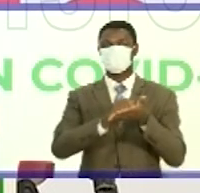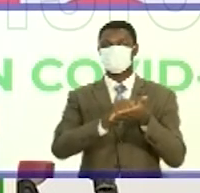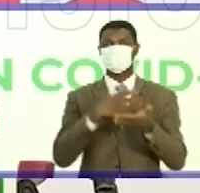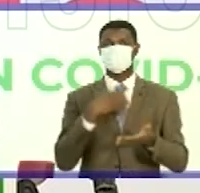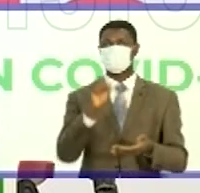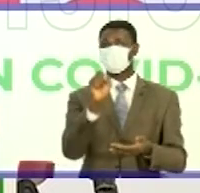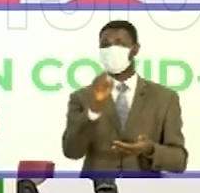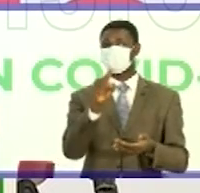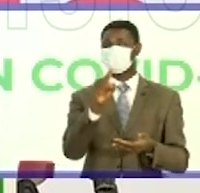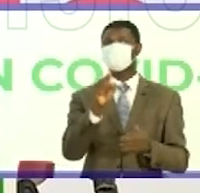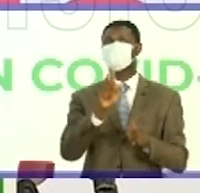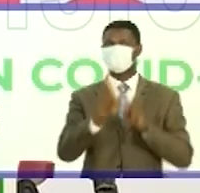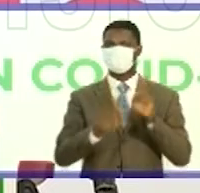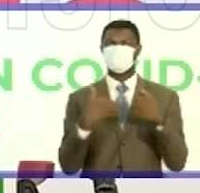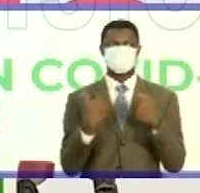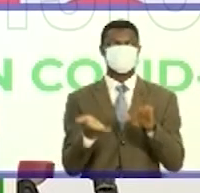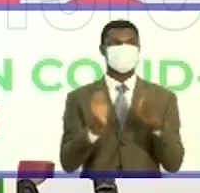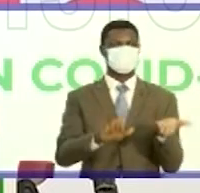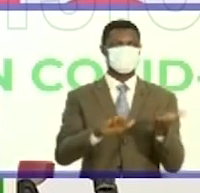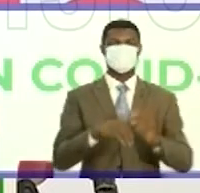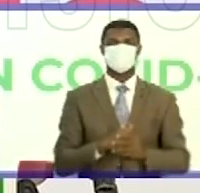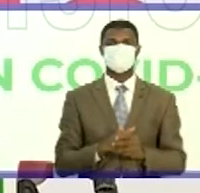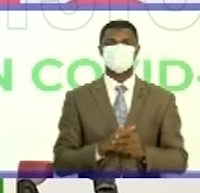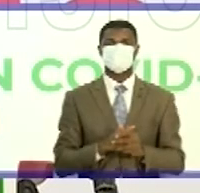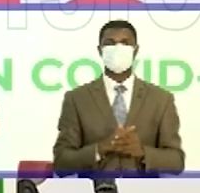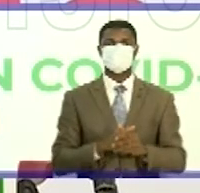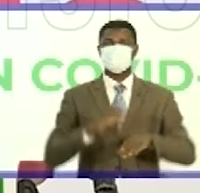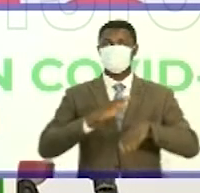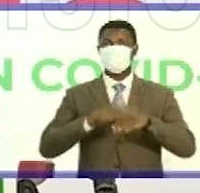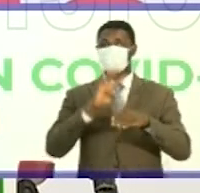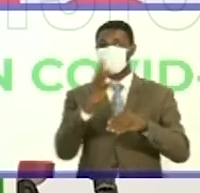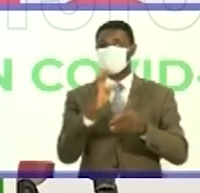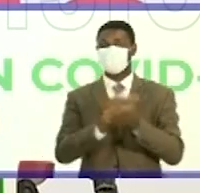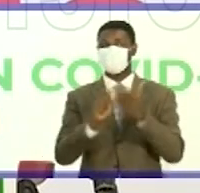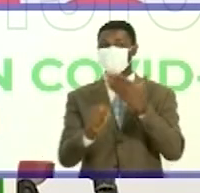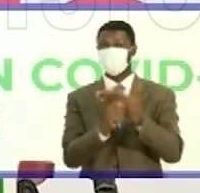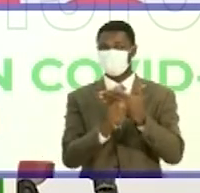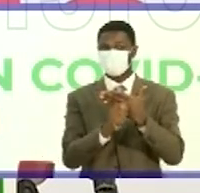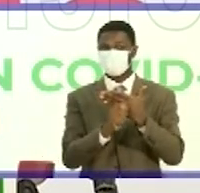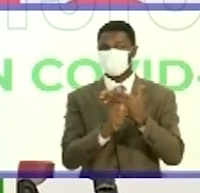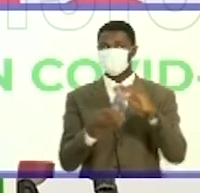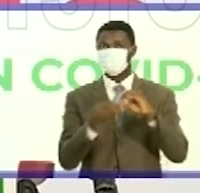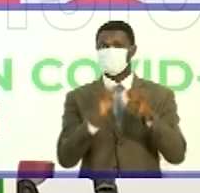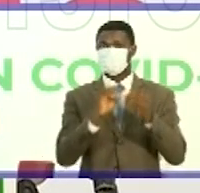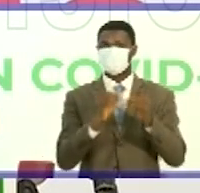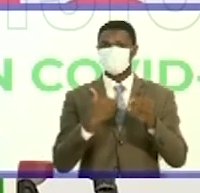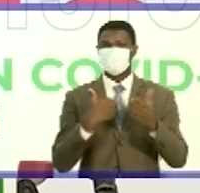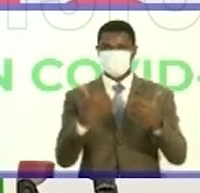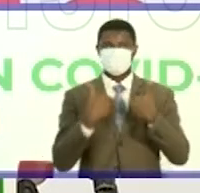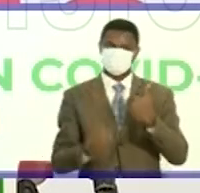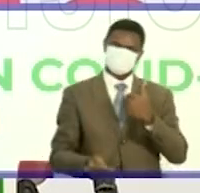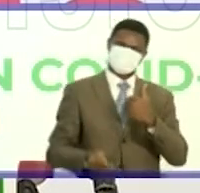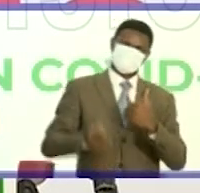523,011 fatalities. On the 4th of August, the figure had risen